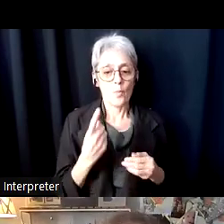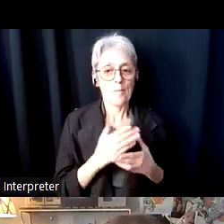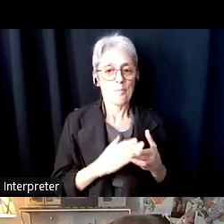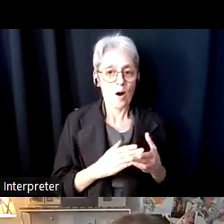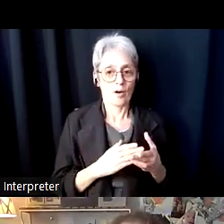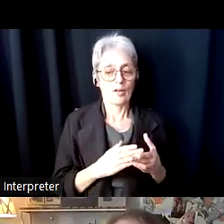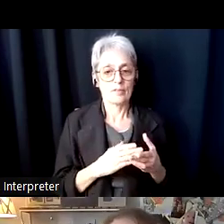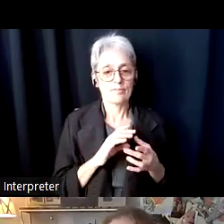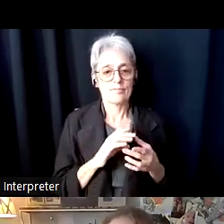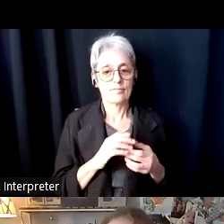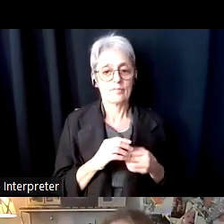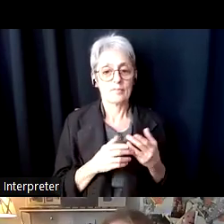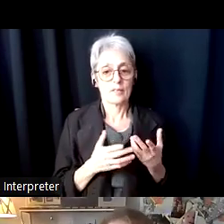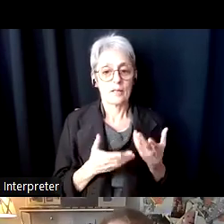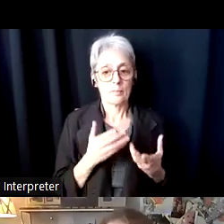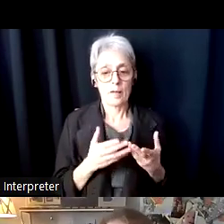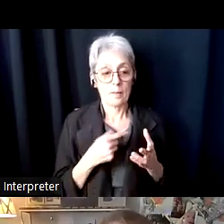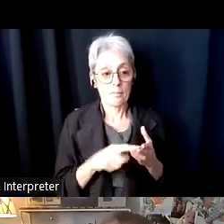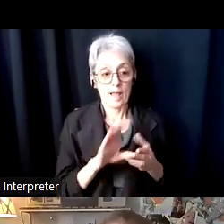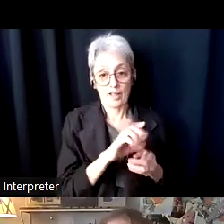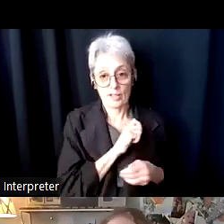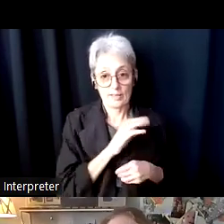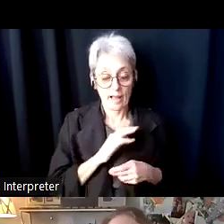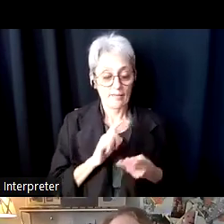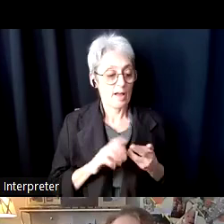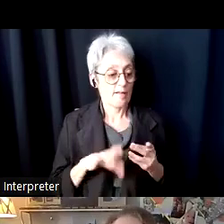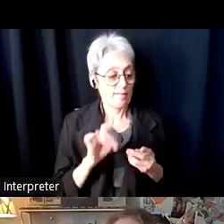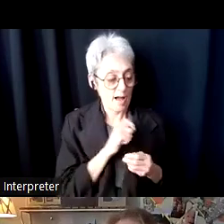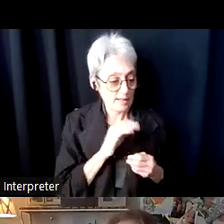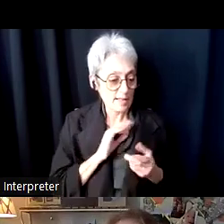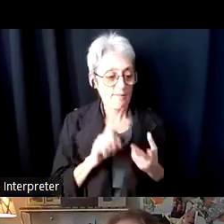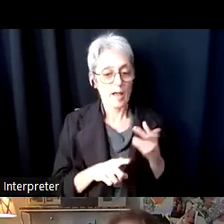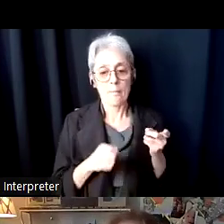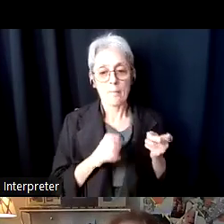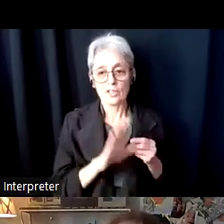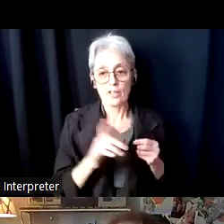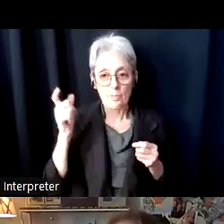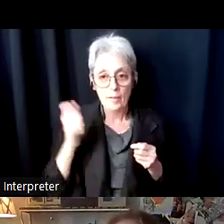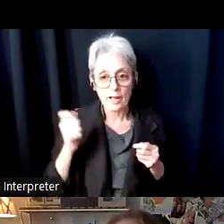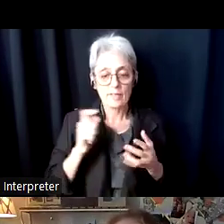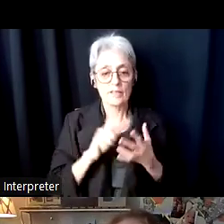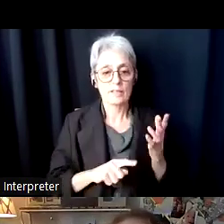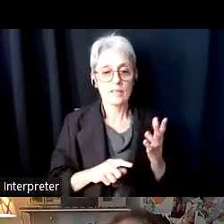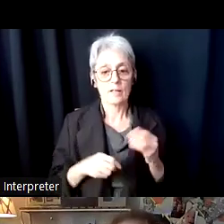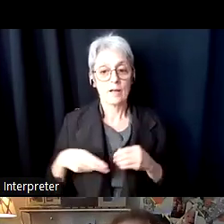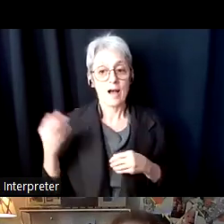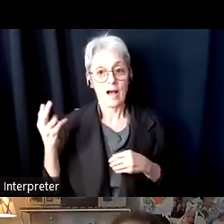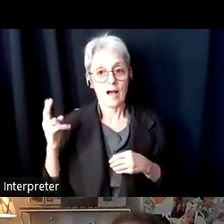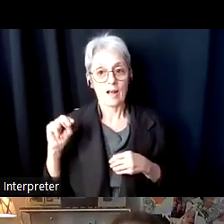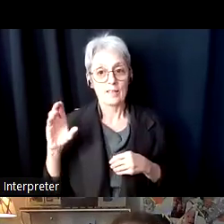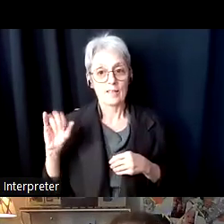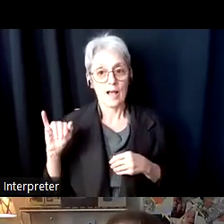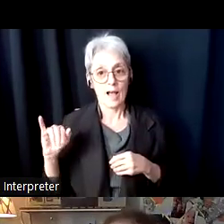like getting their staff paid, finding staff, managing benefits. And this is higher on NCI-IDD with about 1 in